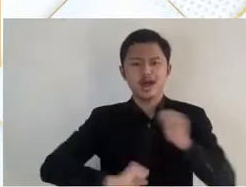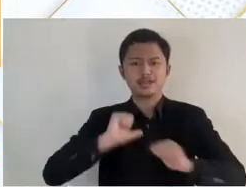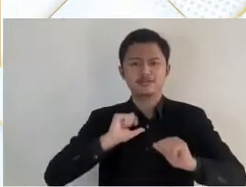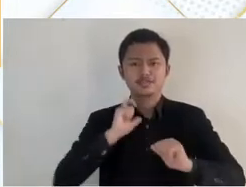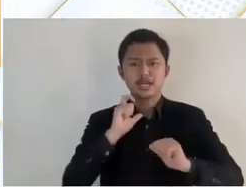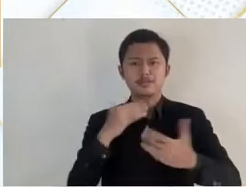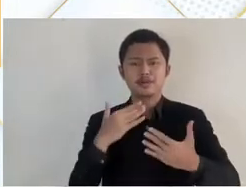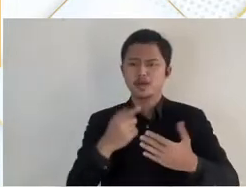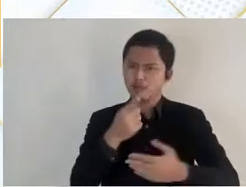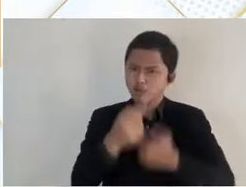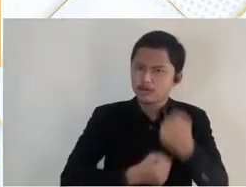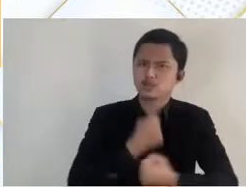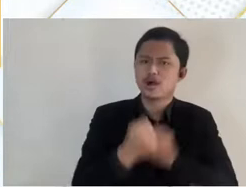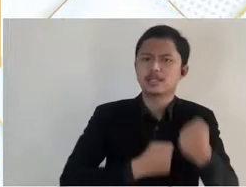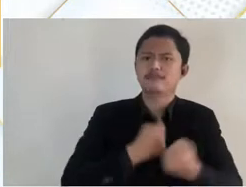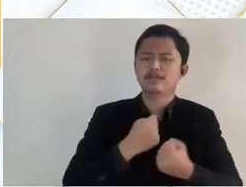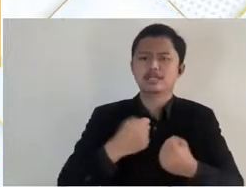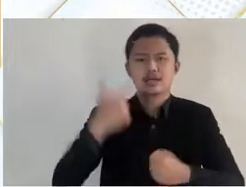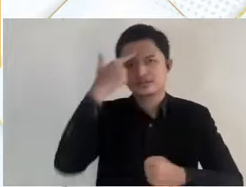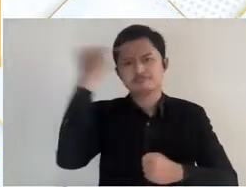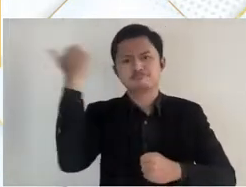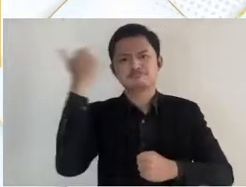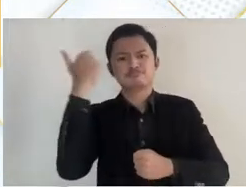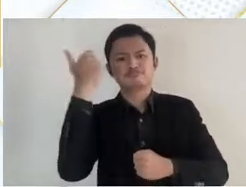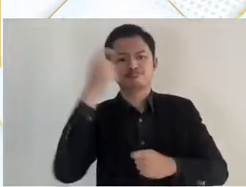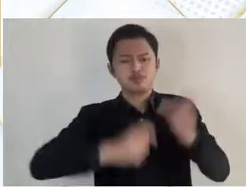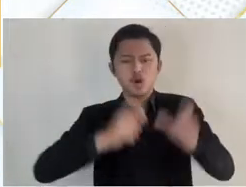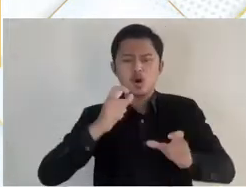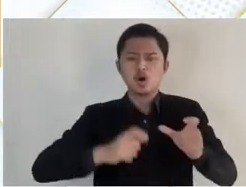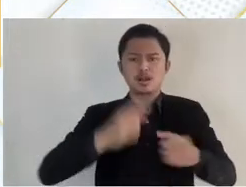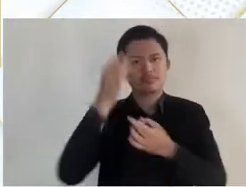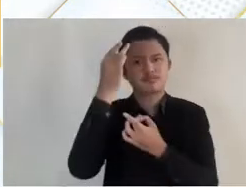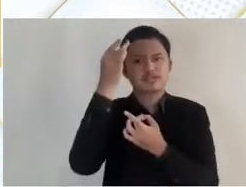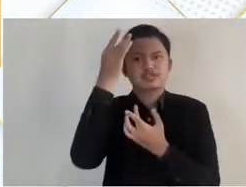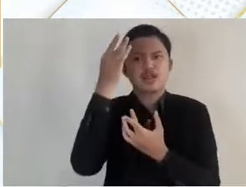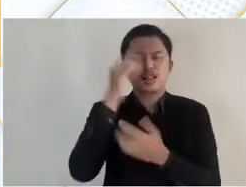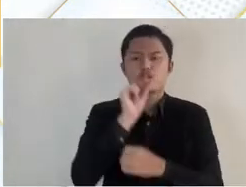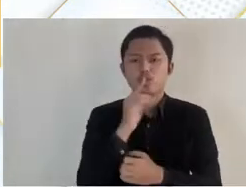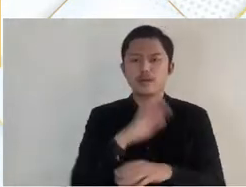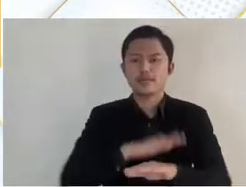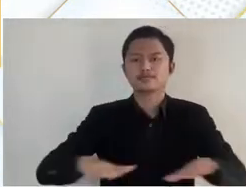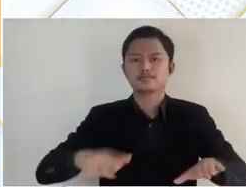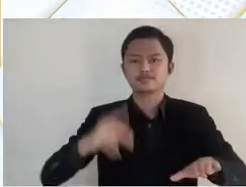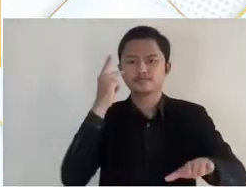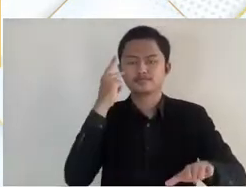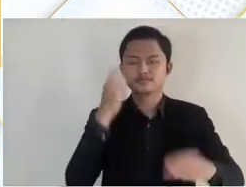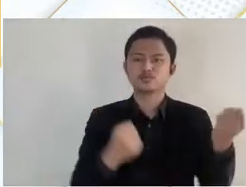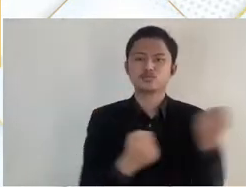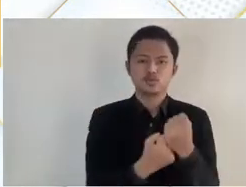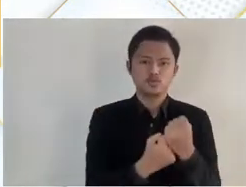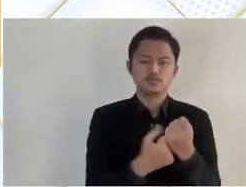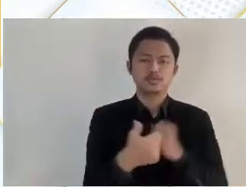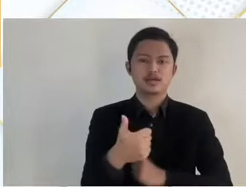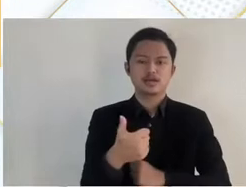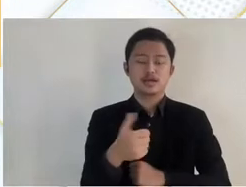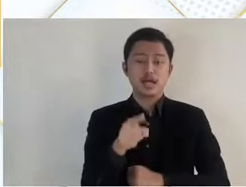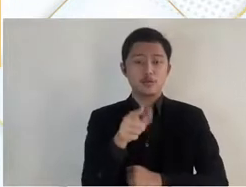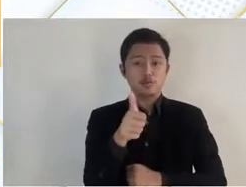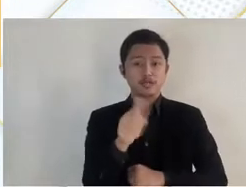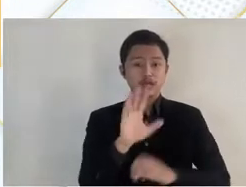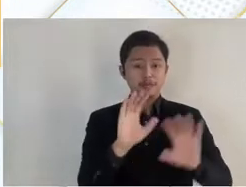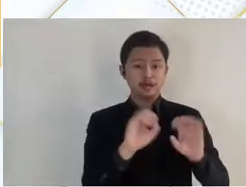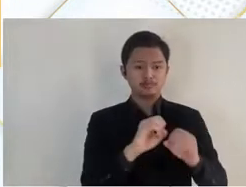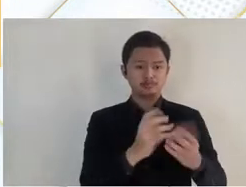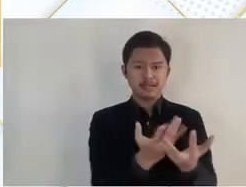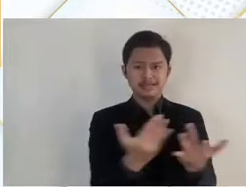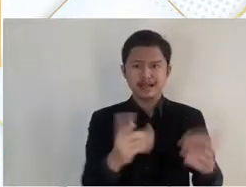an academic, an expert even on peacekeeping or in support of peacekeeping. You can organize local